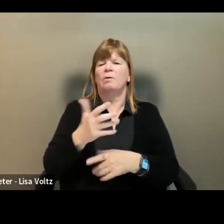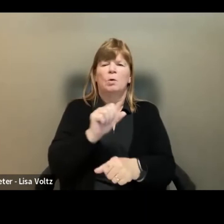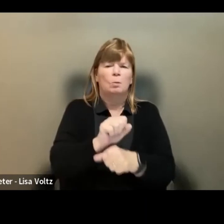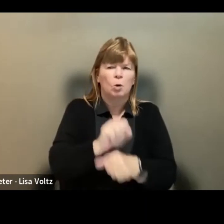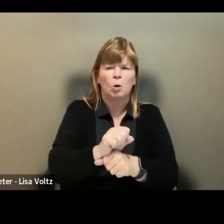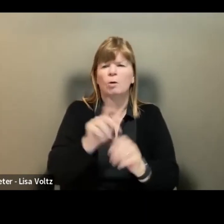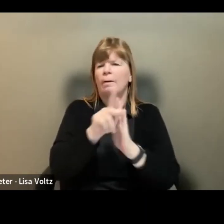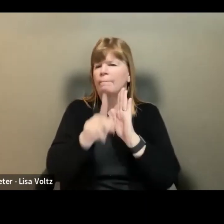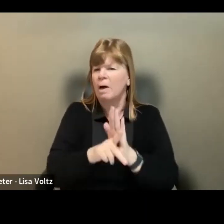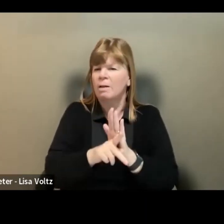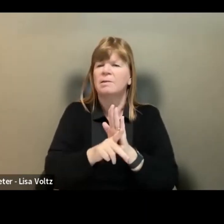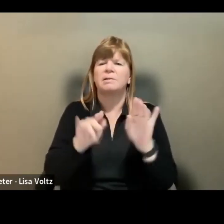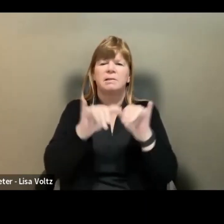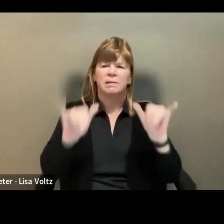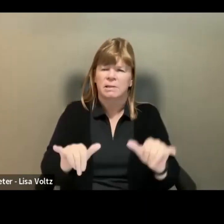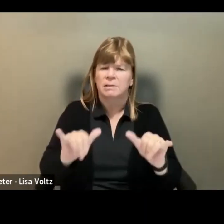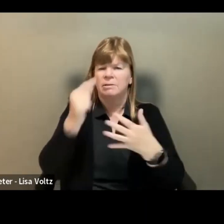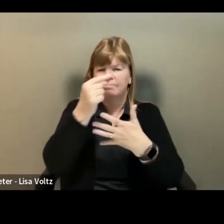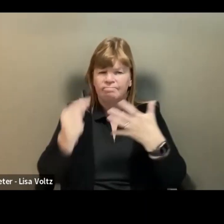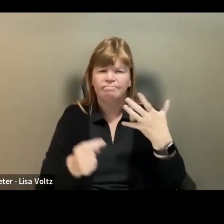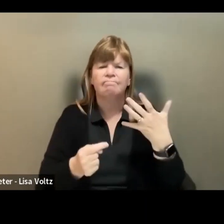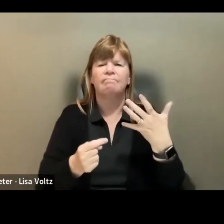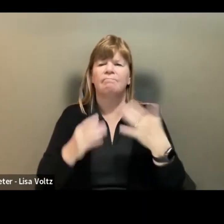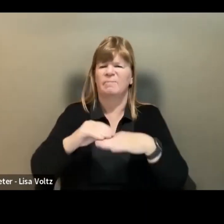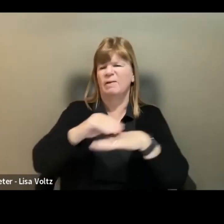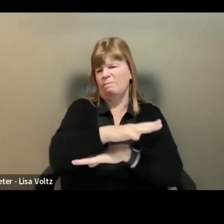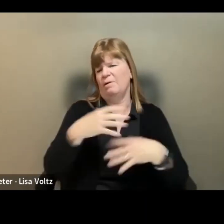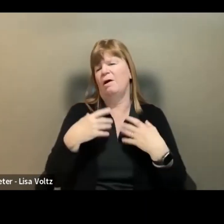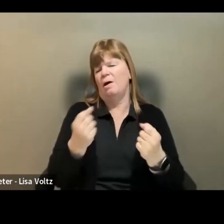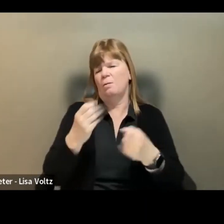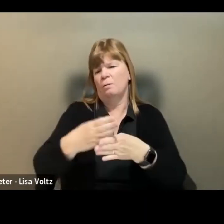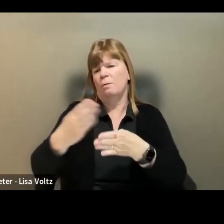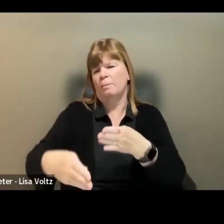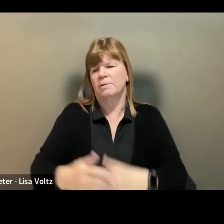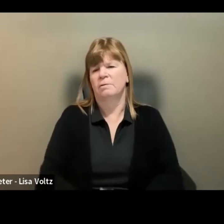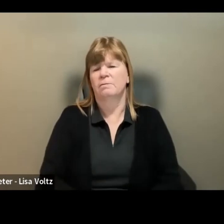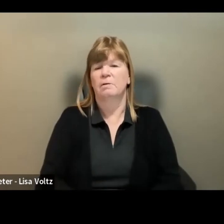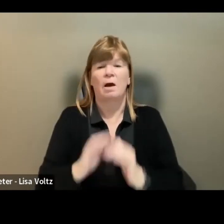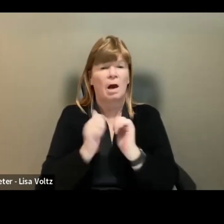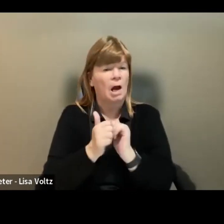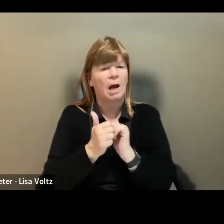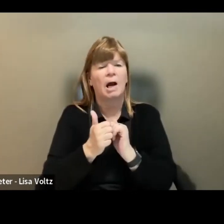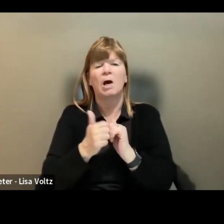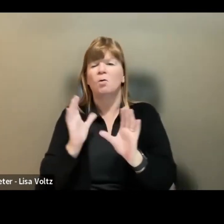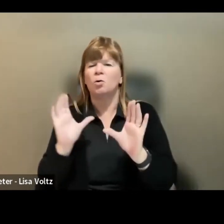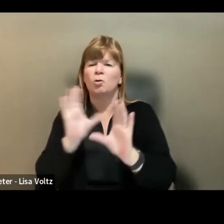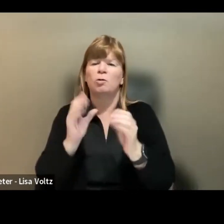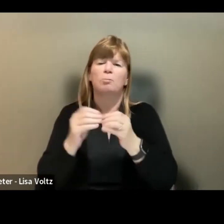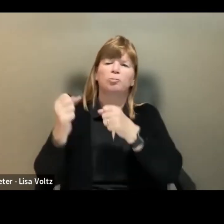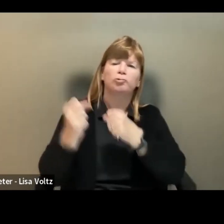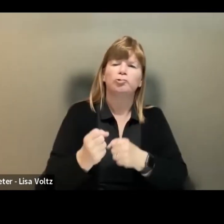and systemic factors that impact health outcomes, by seeking out and strengthening